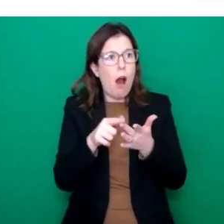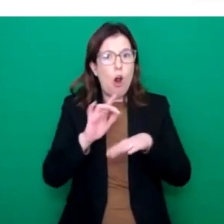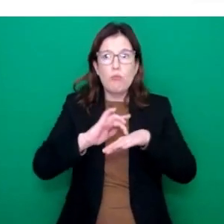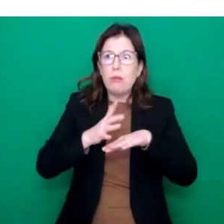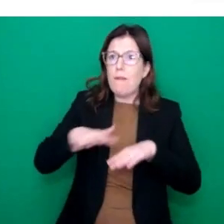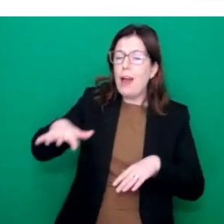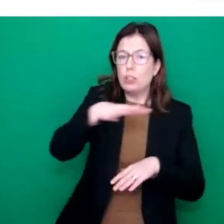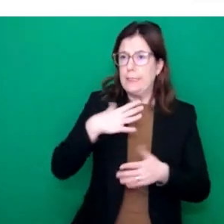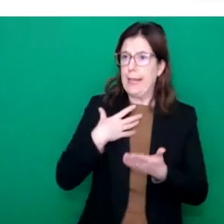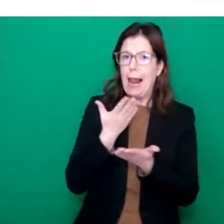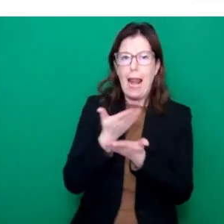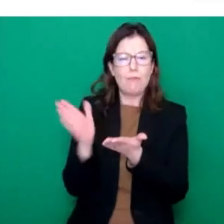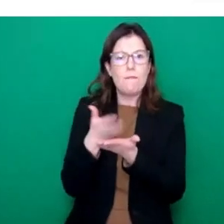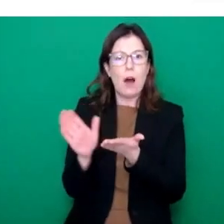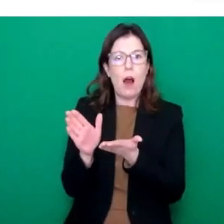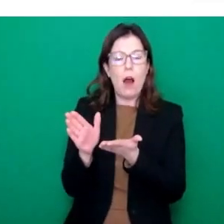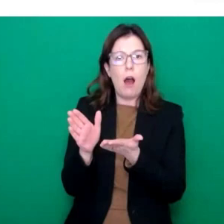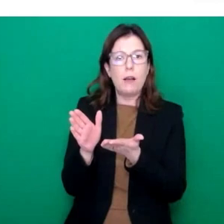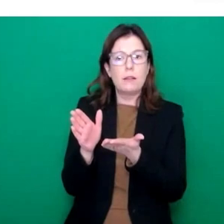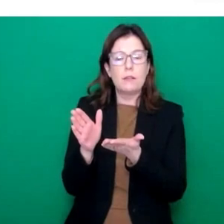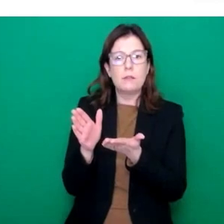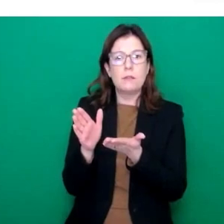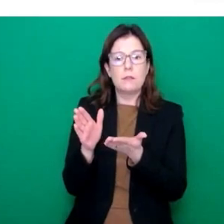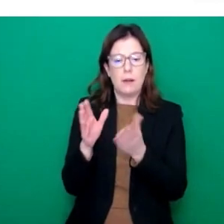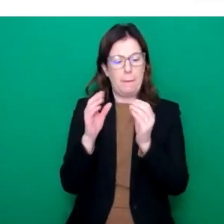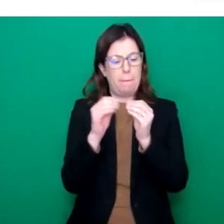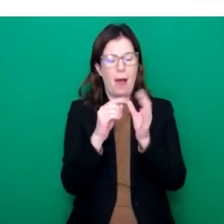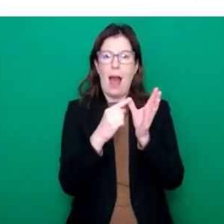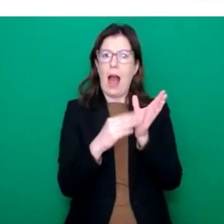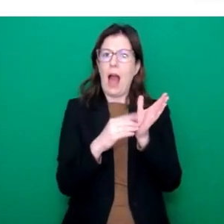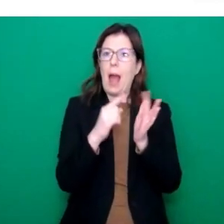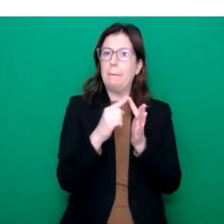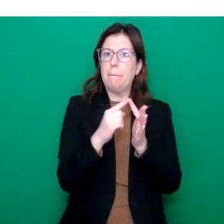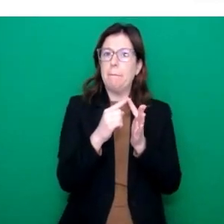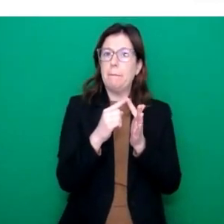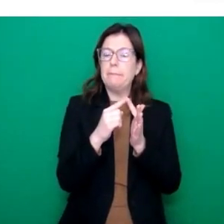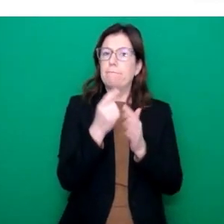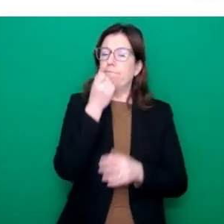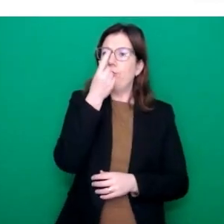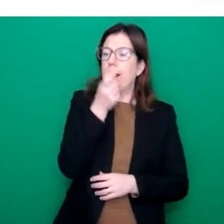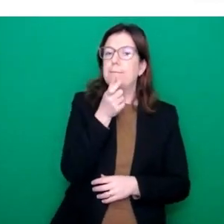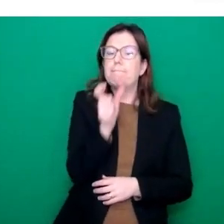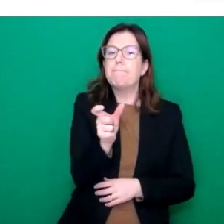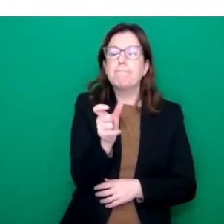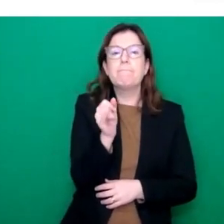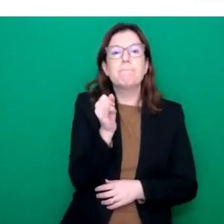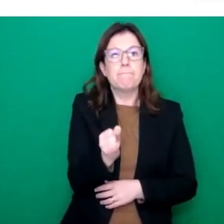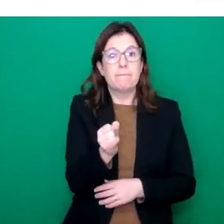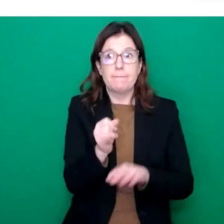world, which resulted in the acronym BAME being realized as insensitive and therefore